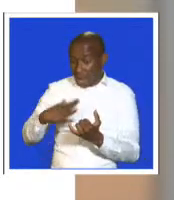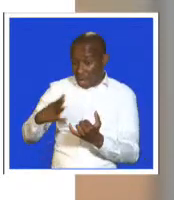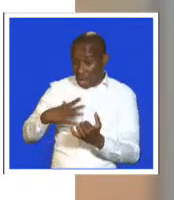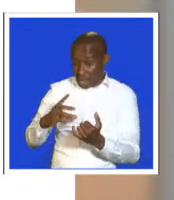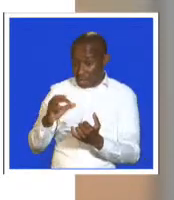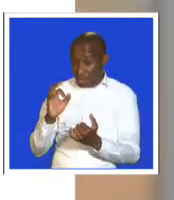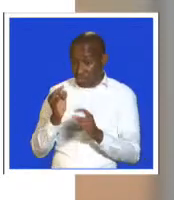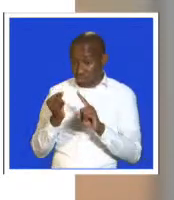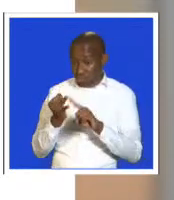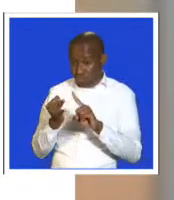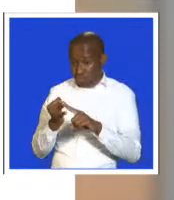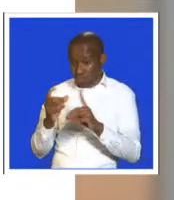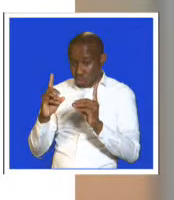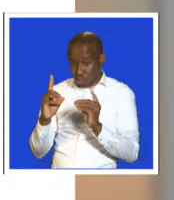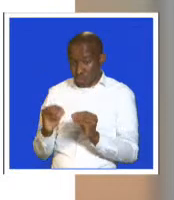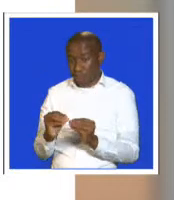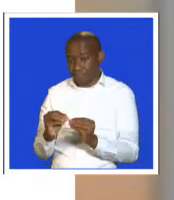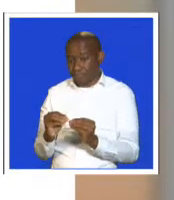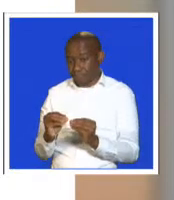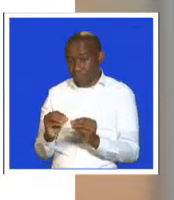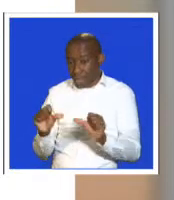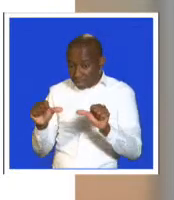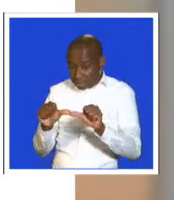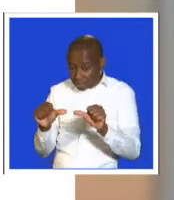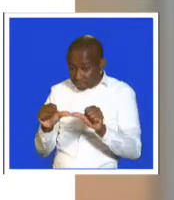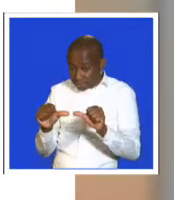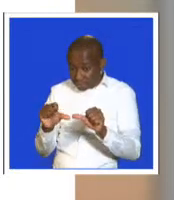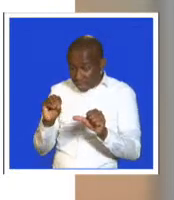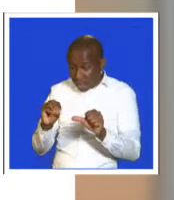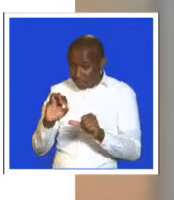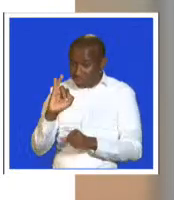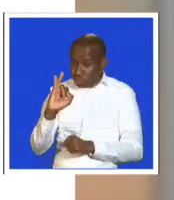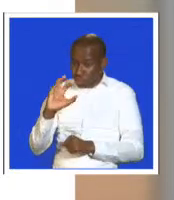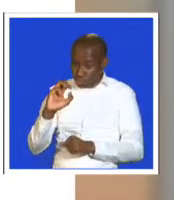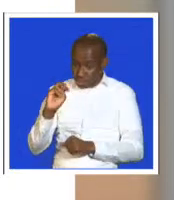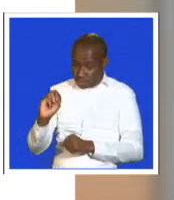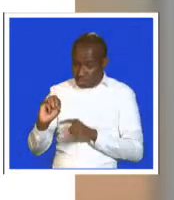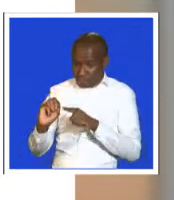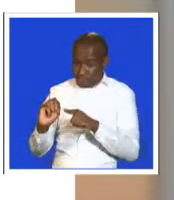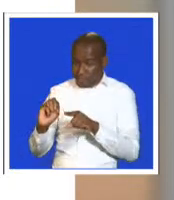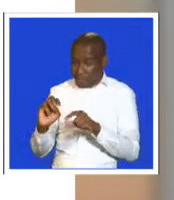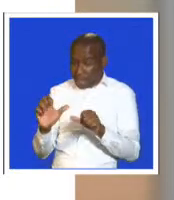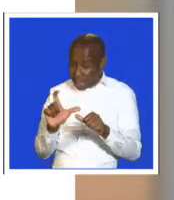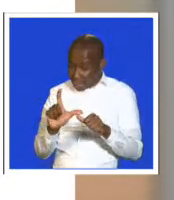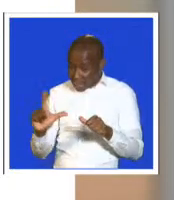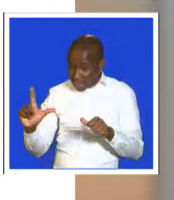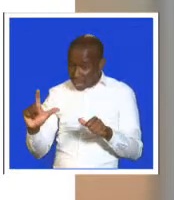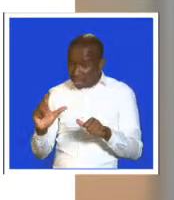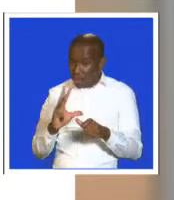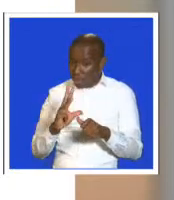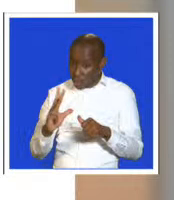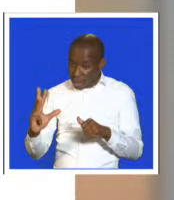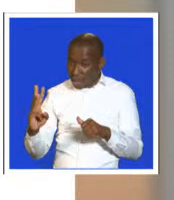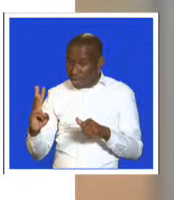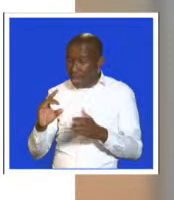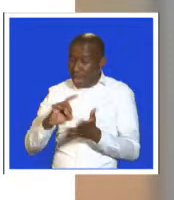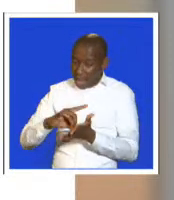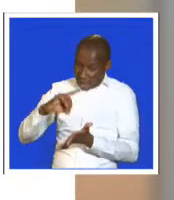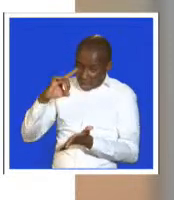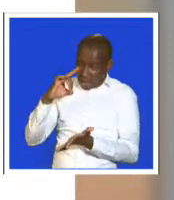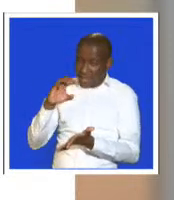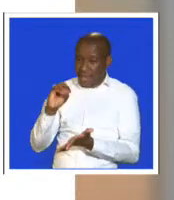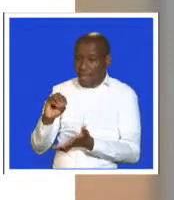one with a length or a dimension that is 2, which means the length is 2, the width is 2, and also the height